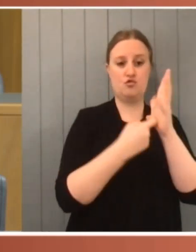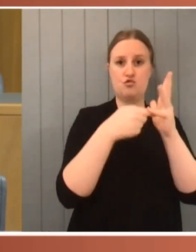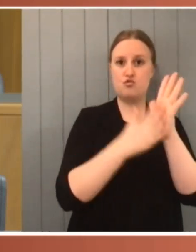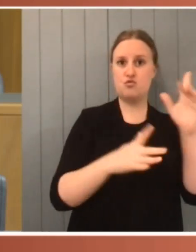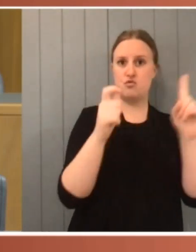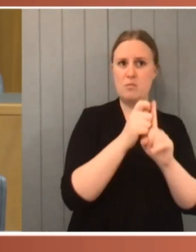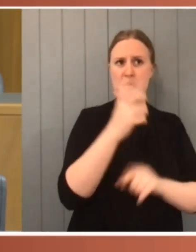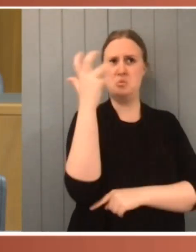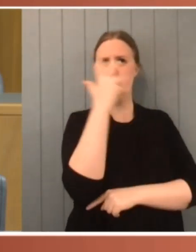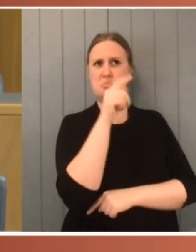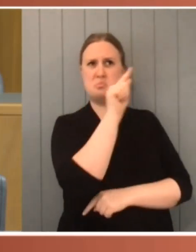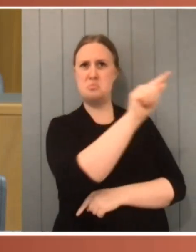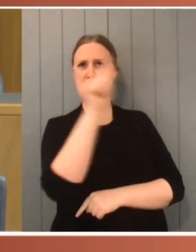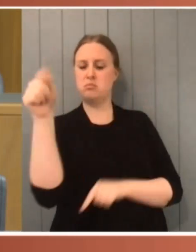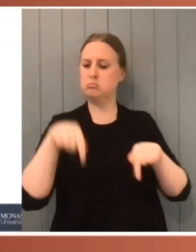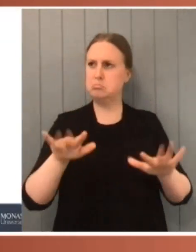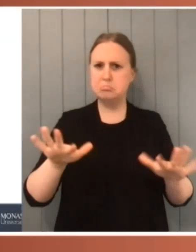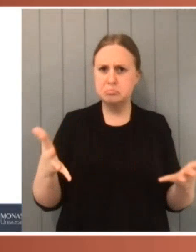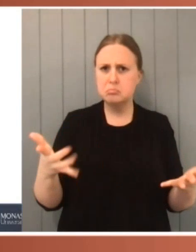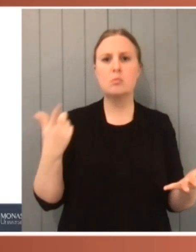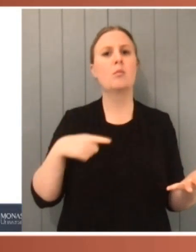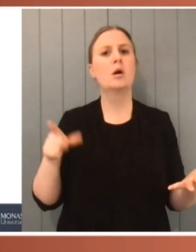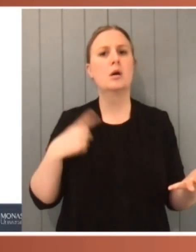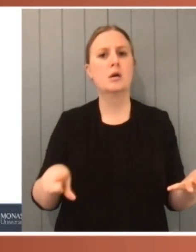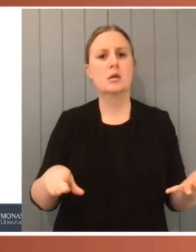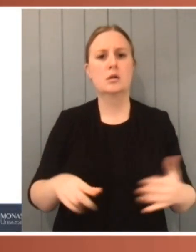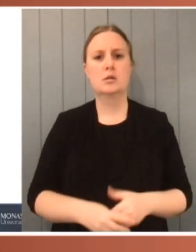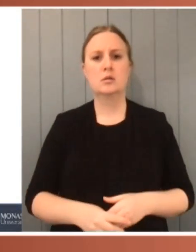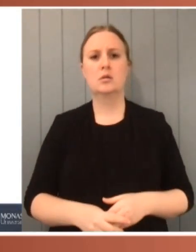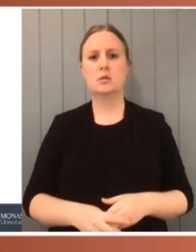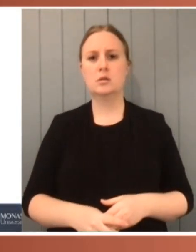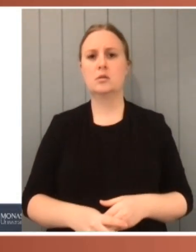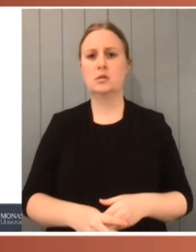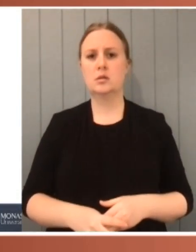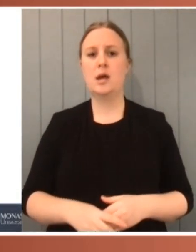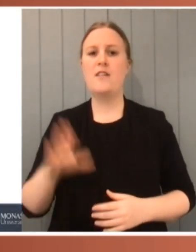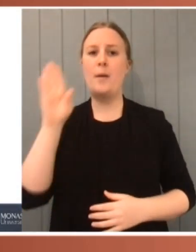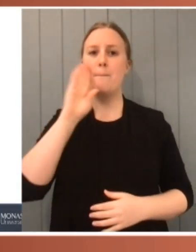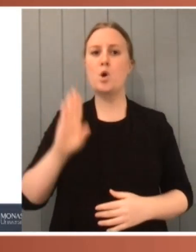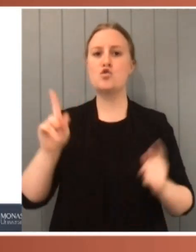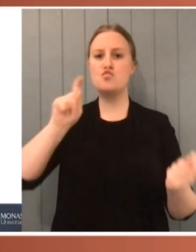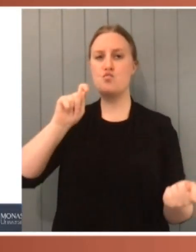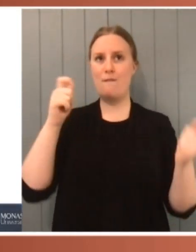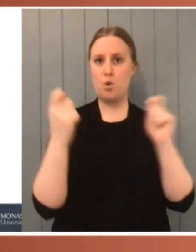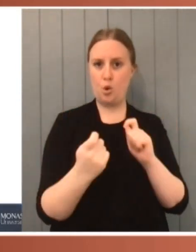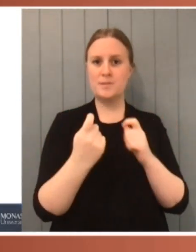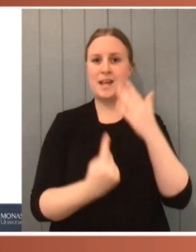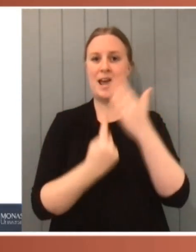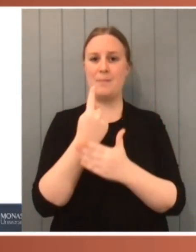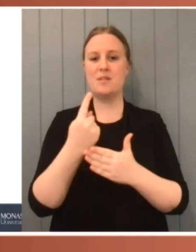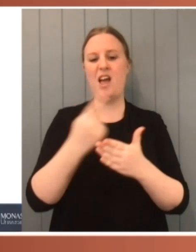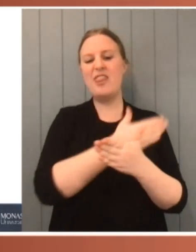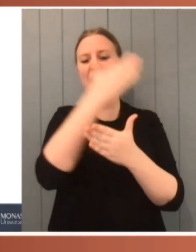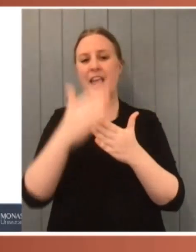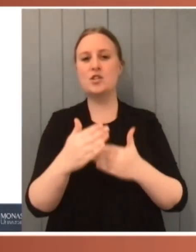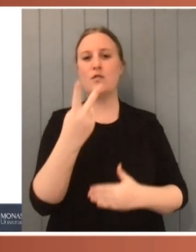substantial destabilising effects, the big modernising reforms executed in the final decades of the 20th